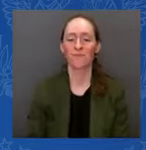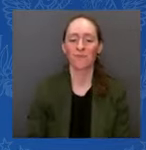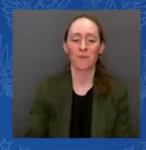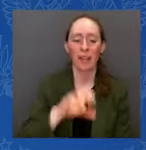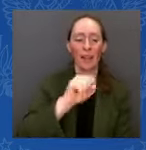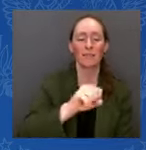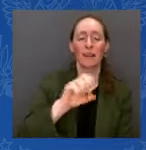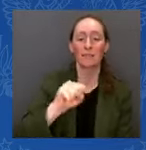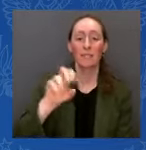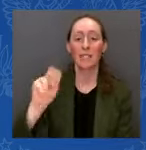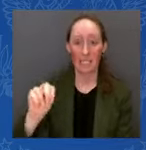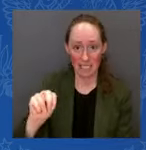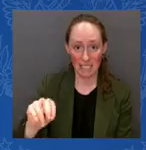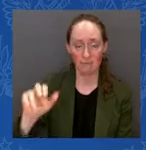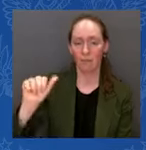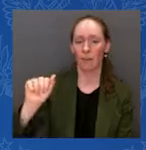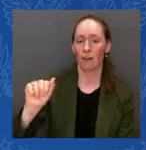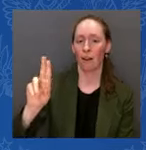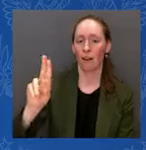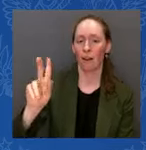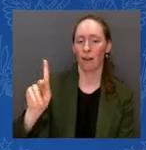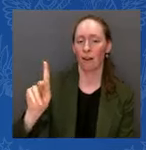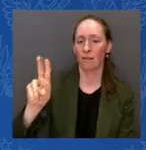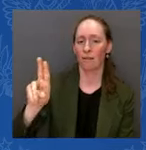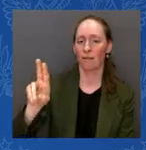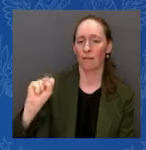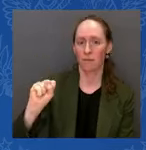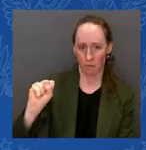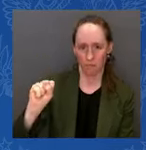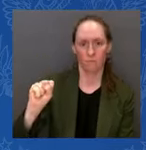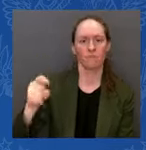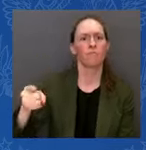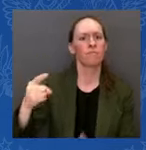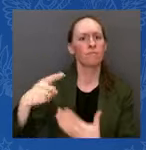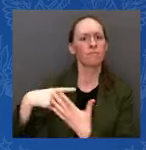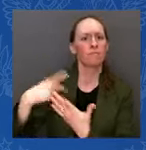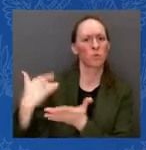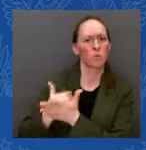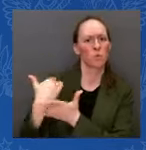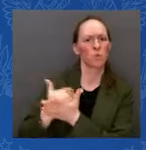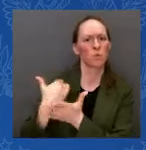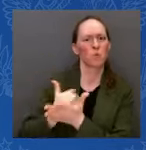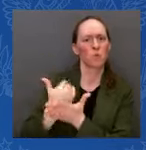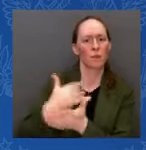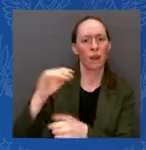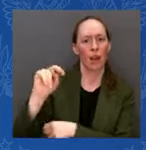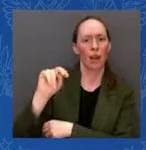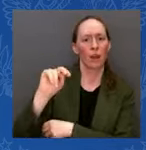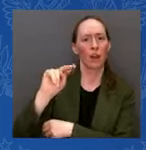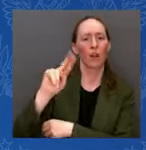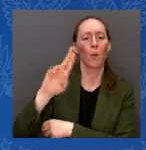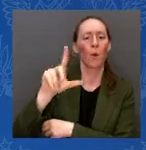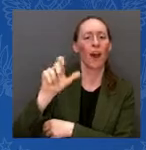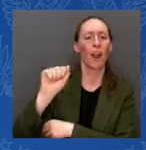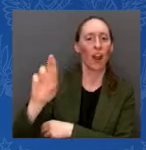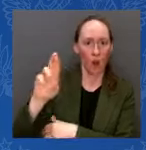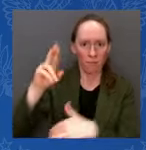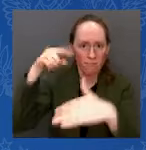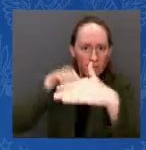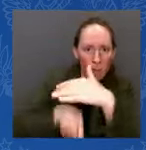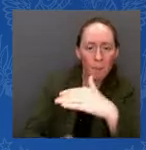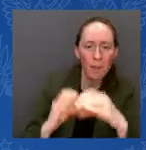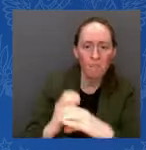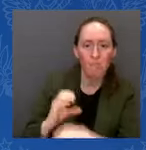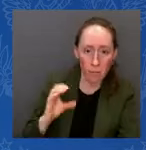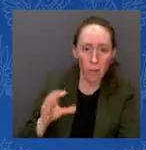nuclear-powered submarine that will work, that will combine U.S. submarine, U.K. submarine technology and design with